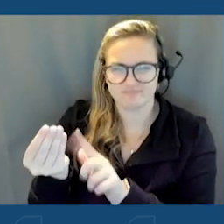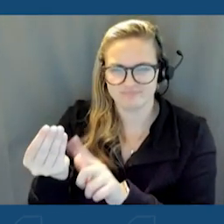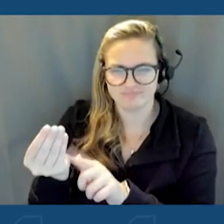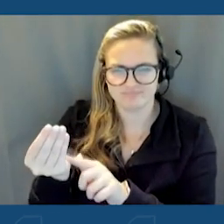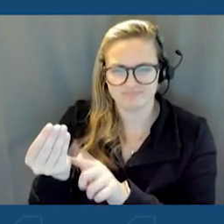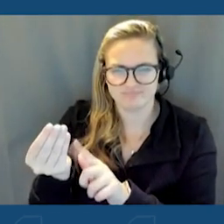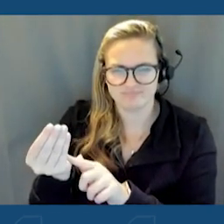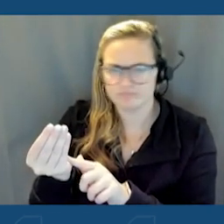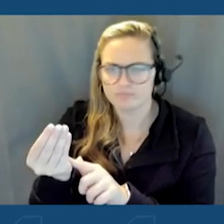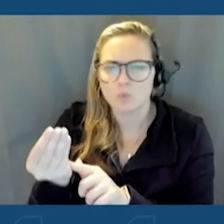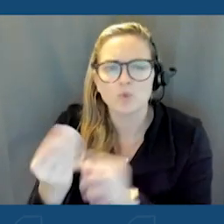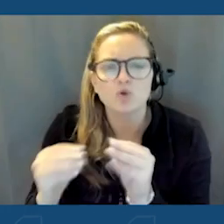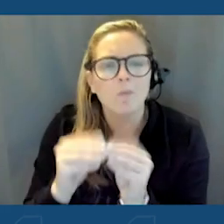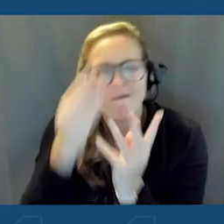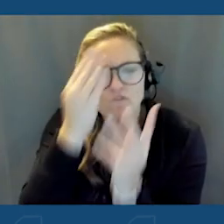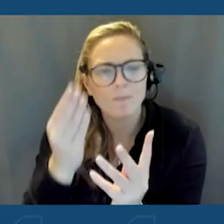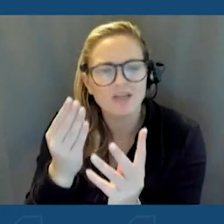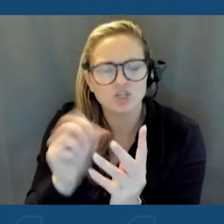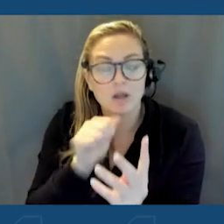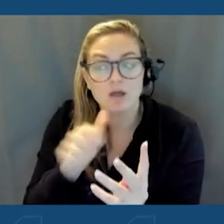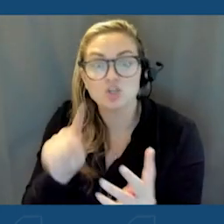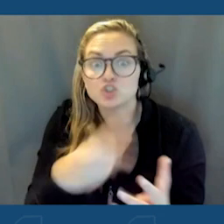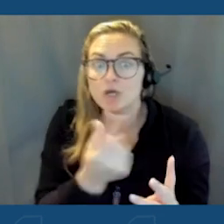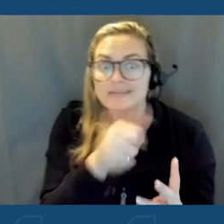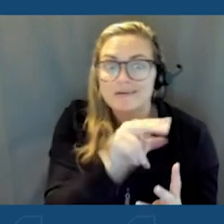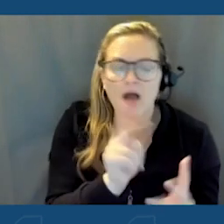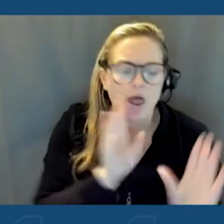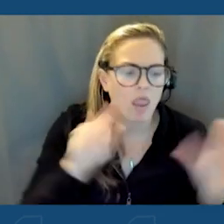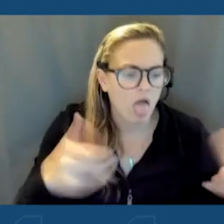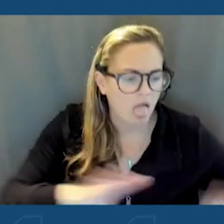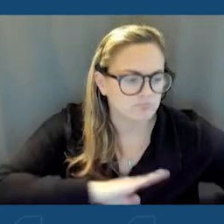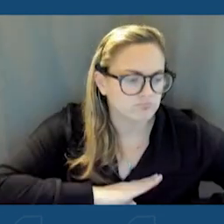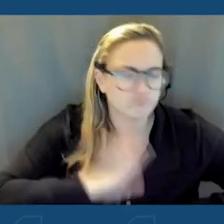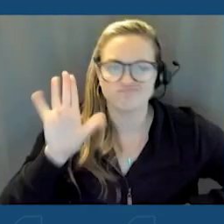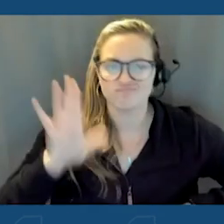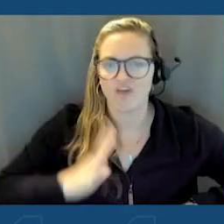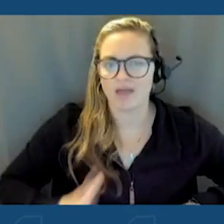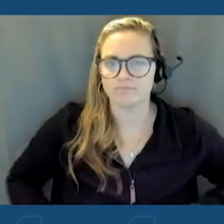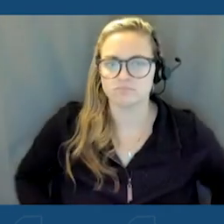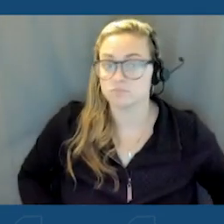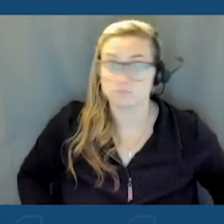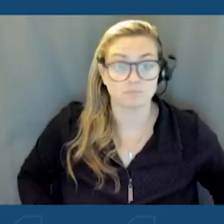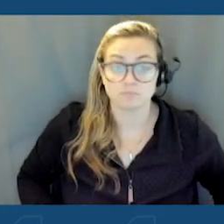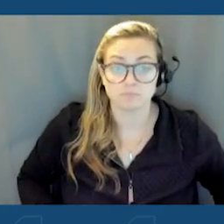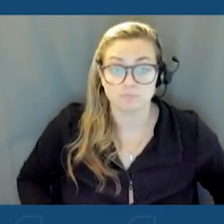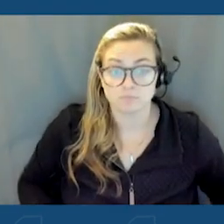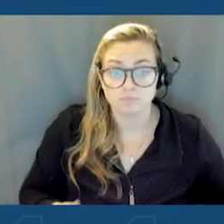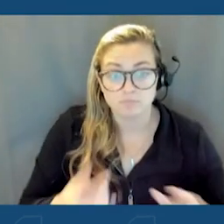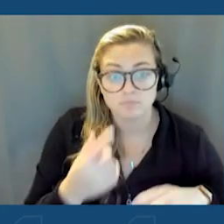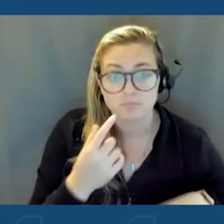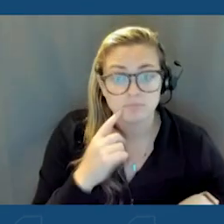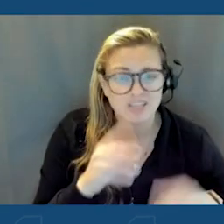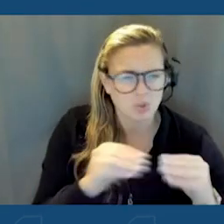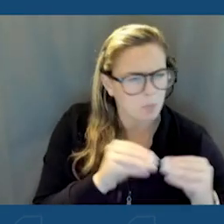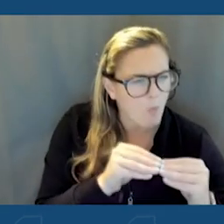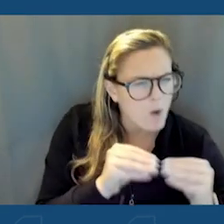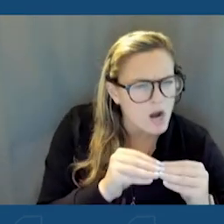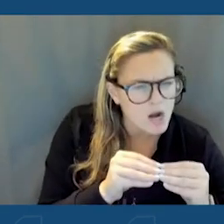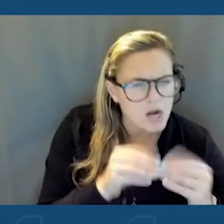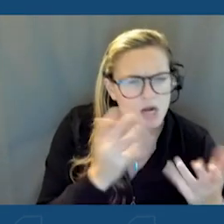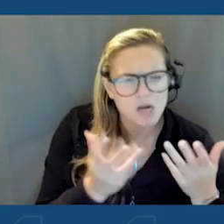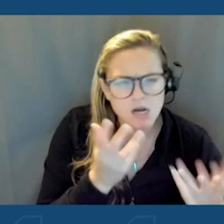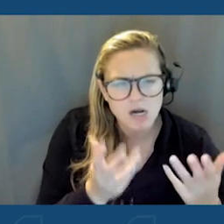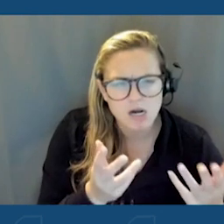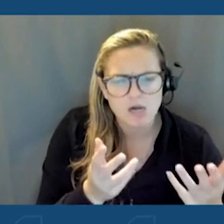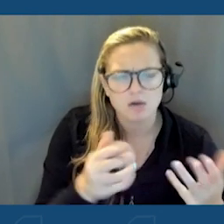gun. Don't just get satisfied with you have your gun arrest. Is there a trafficking component? Is there some bit of information or